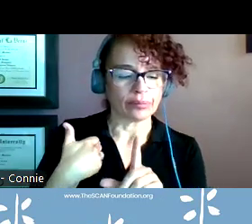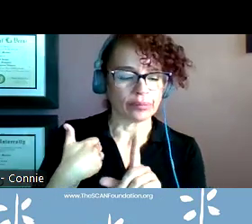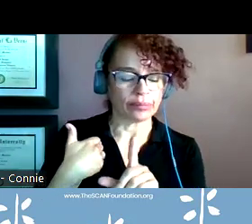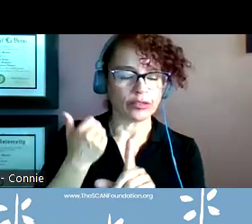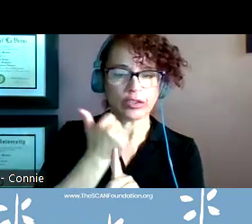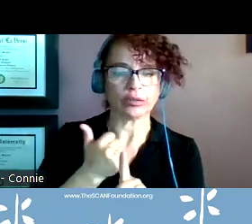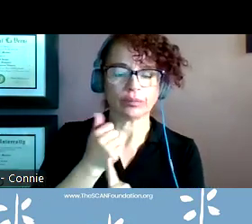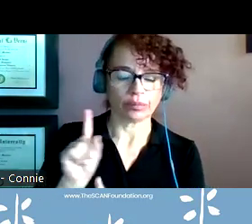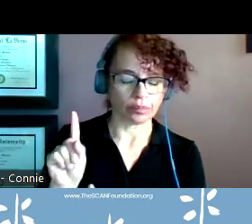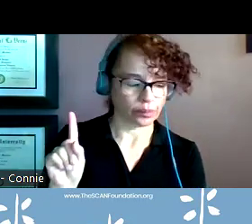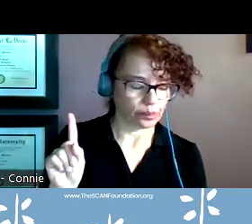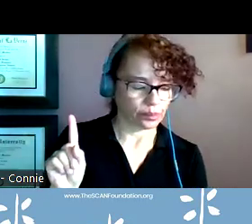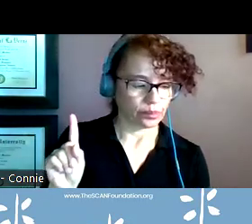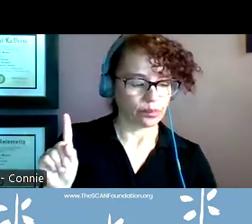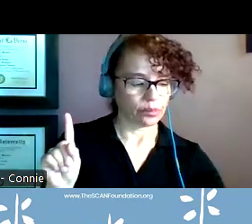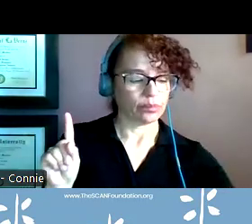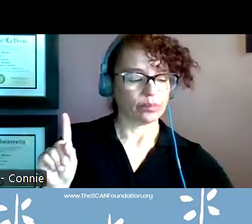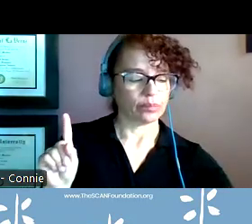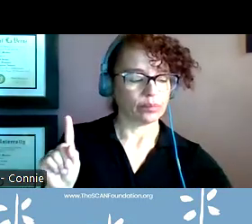Sorry,